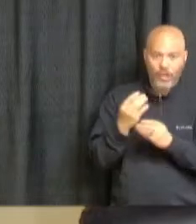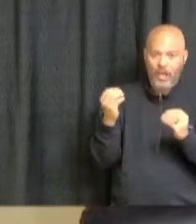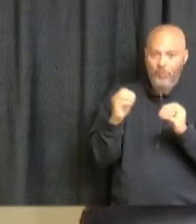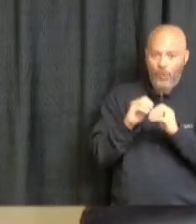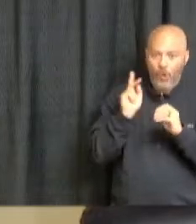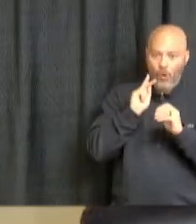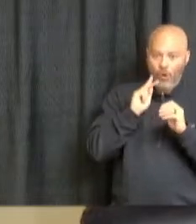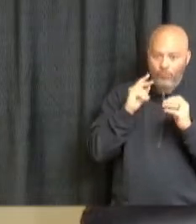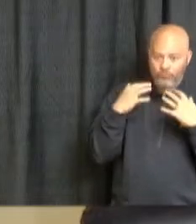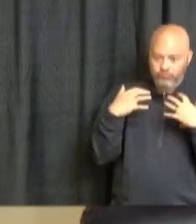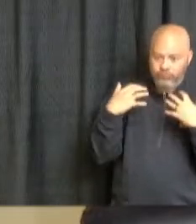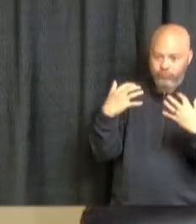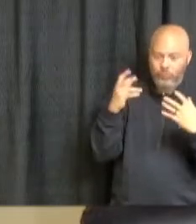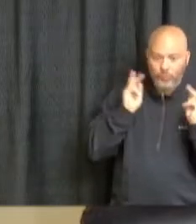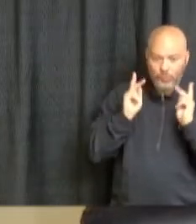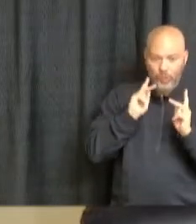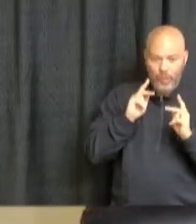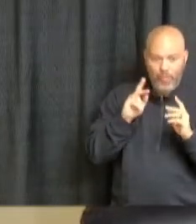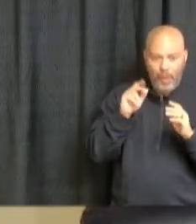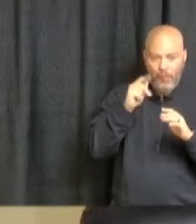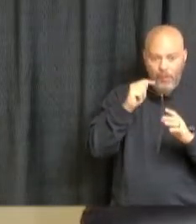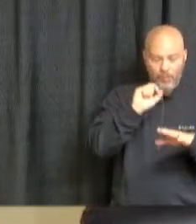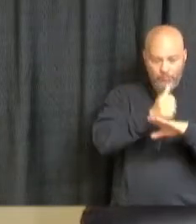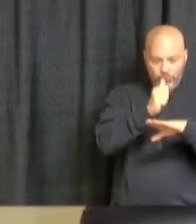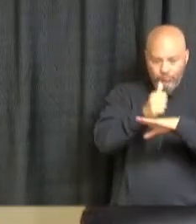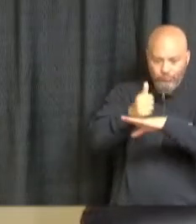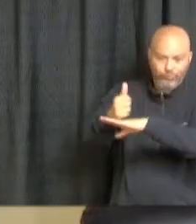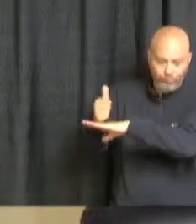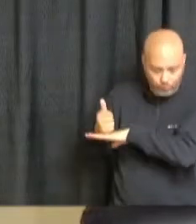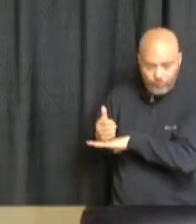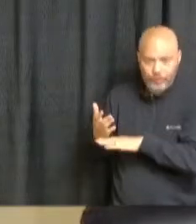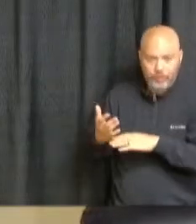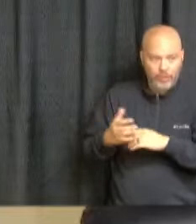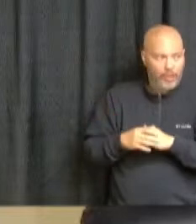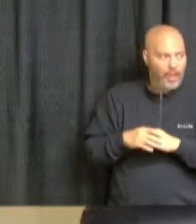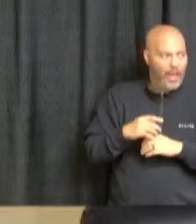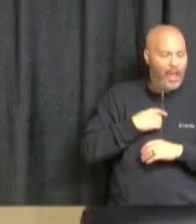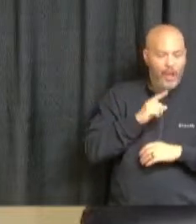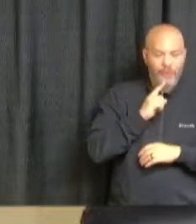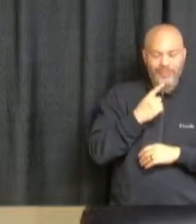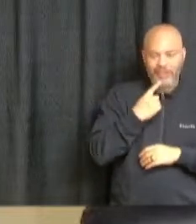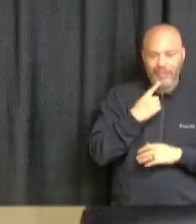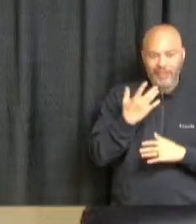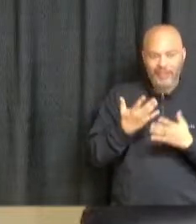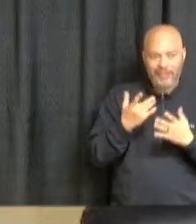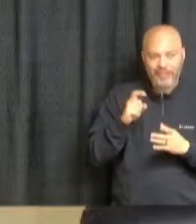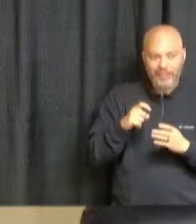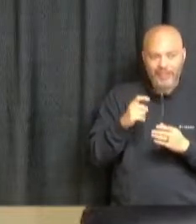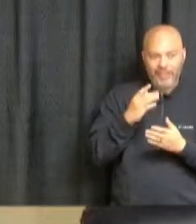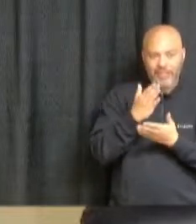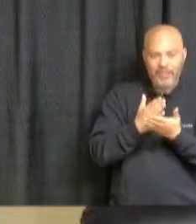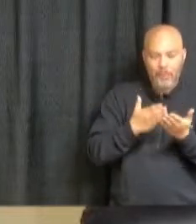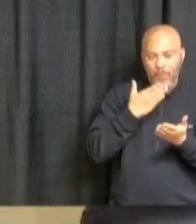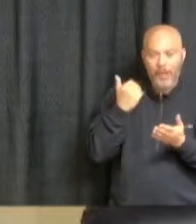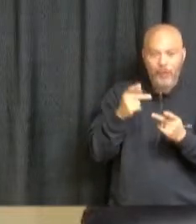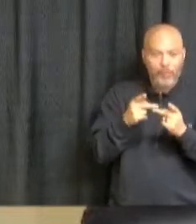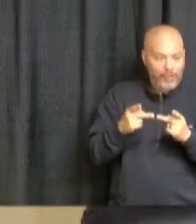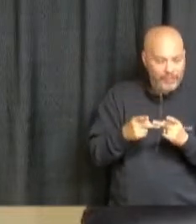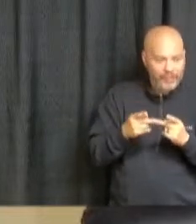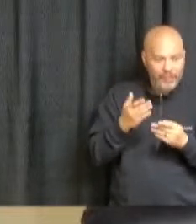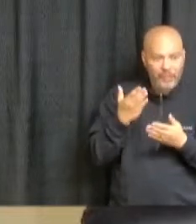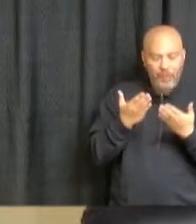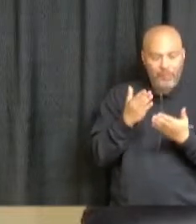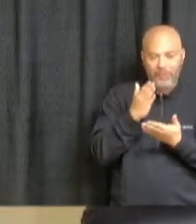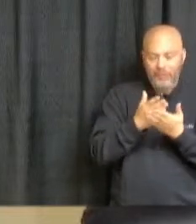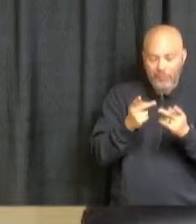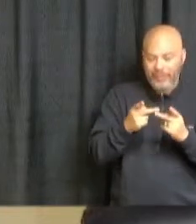dense. Apartments are popping up, and I would say probably need to be in some better spots, some spots not